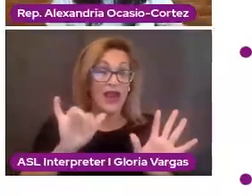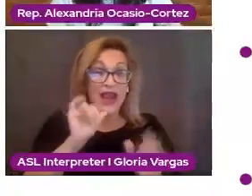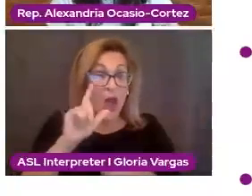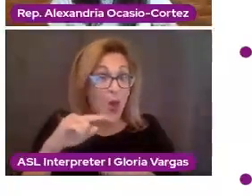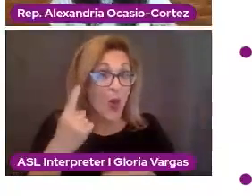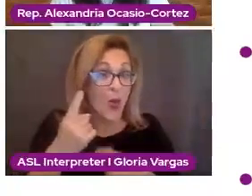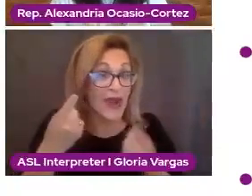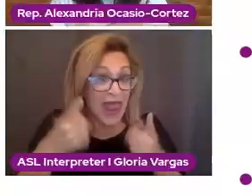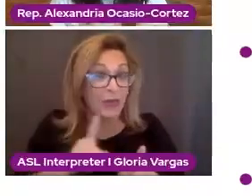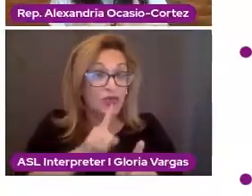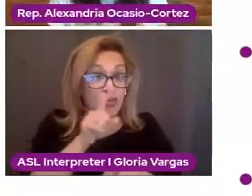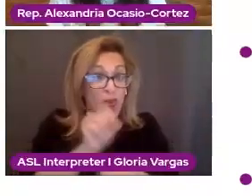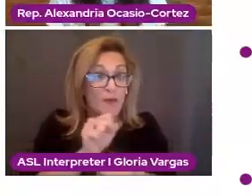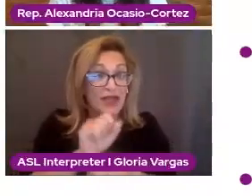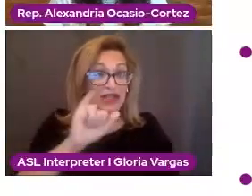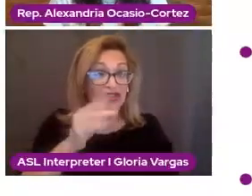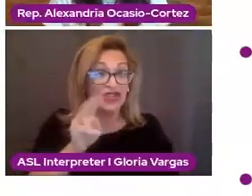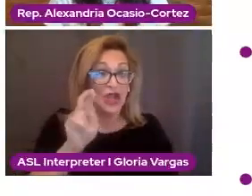but